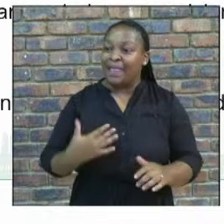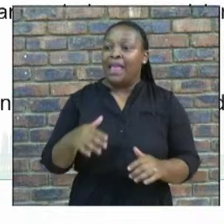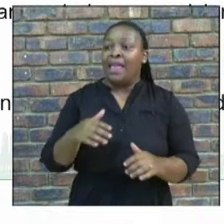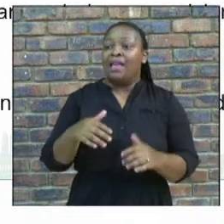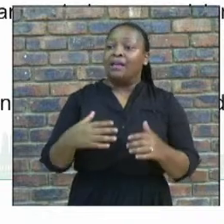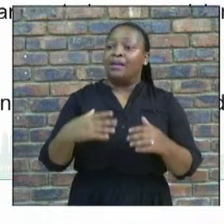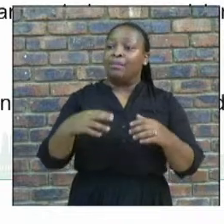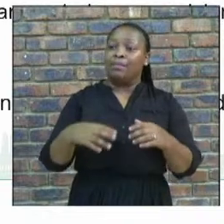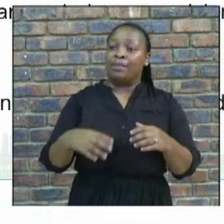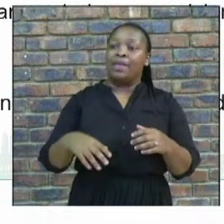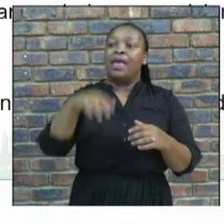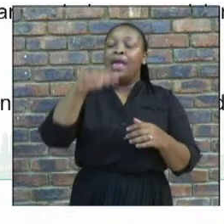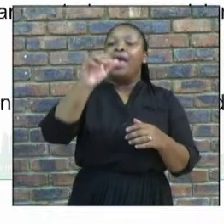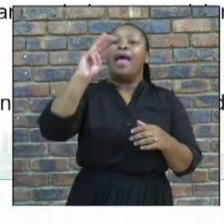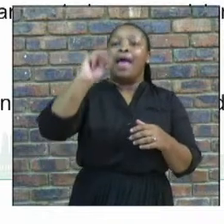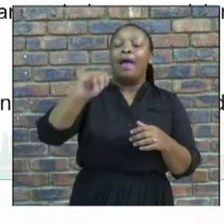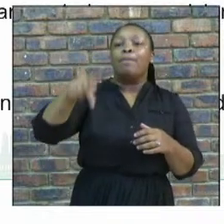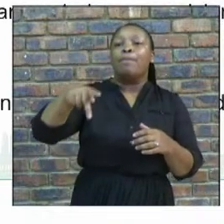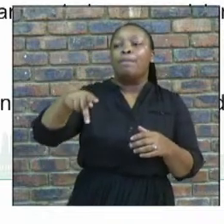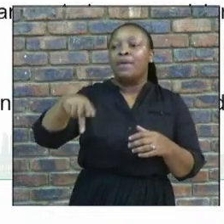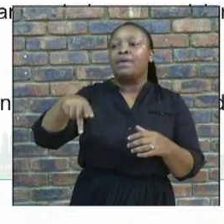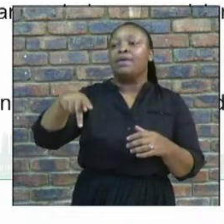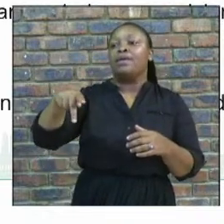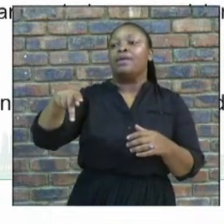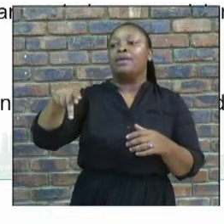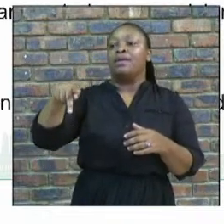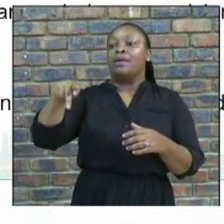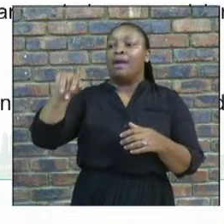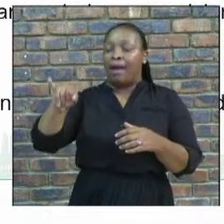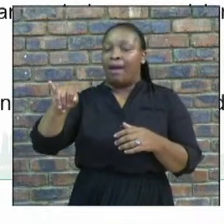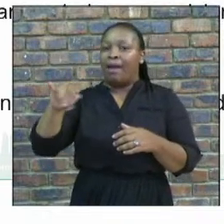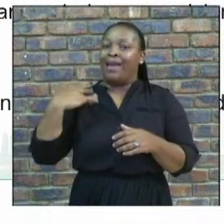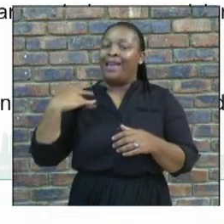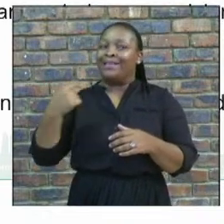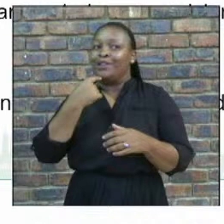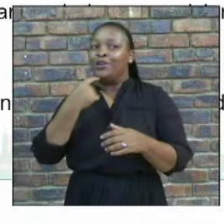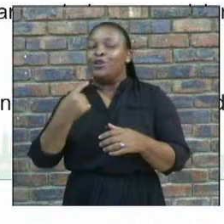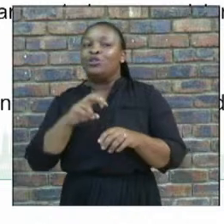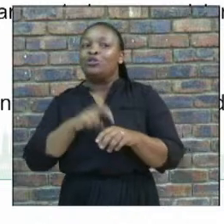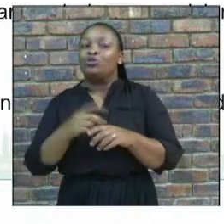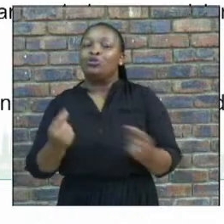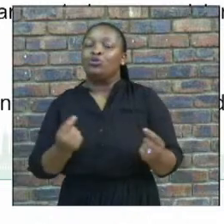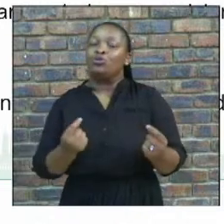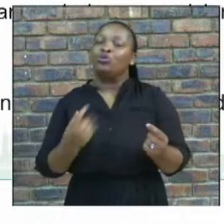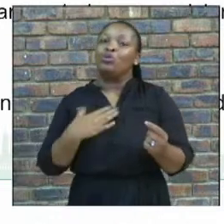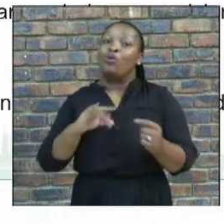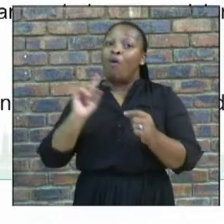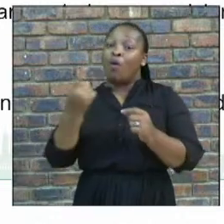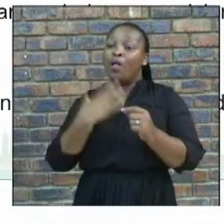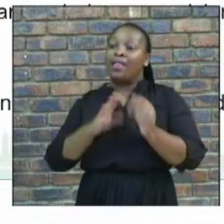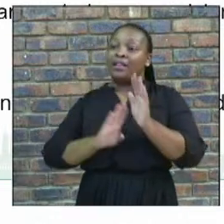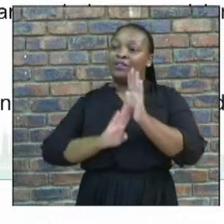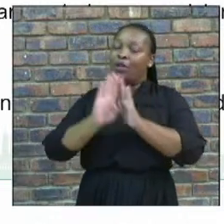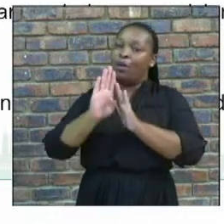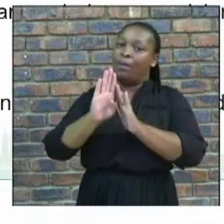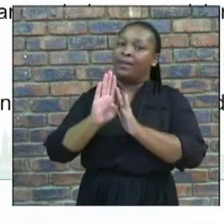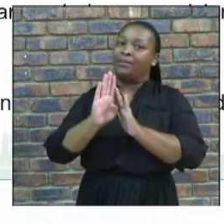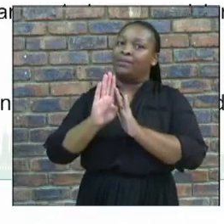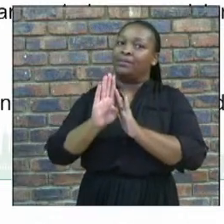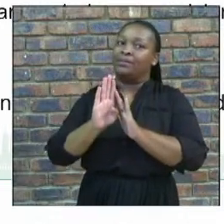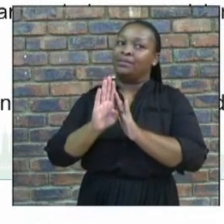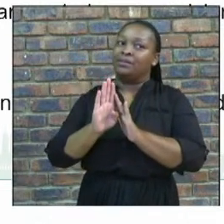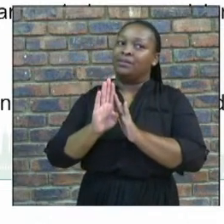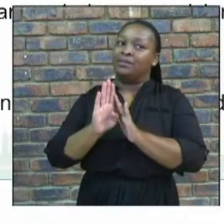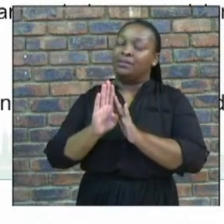does not sufficiently address issues that are required for the development and the growth of the